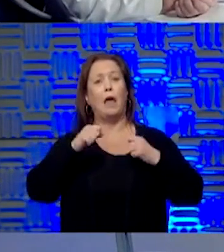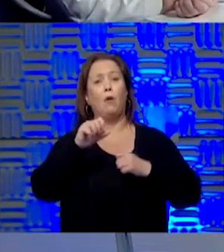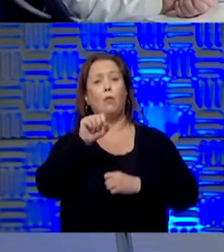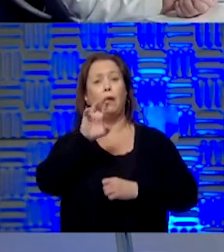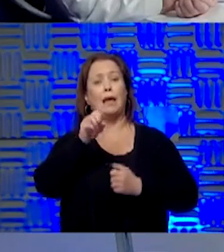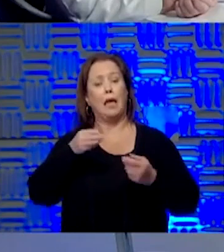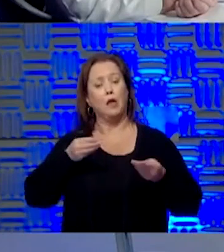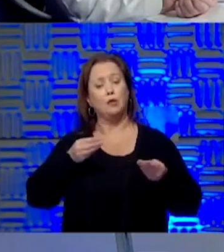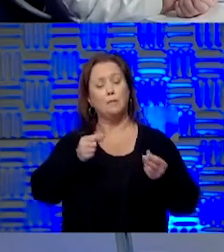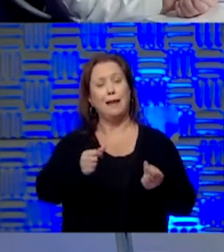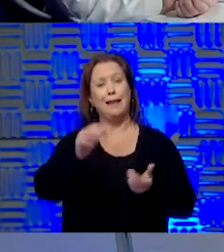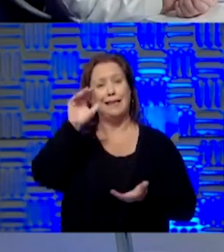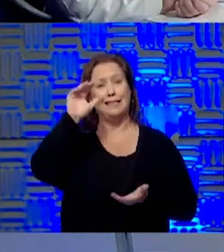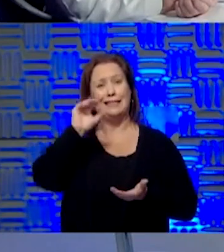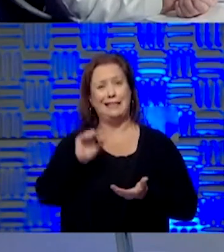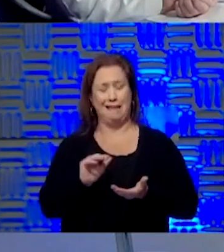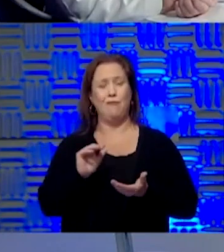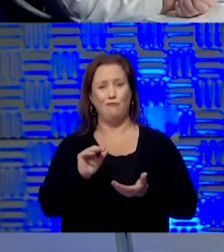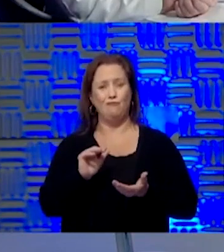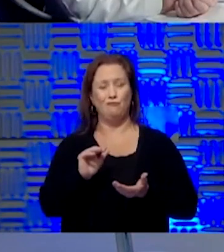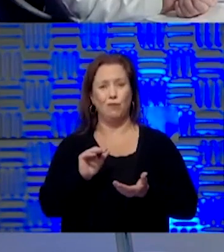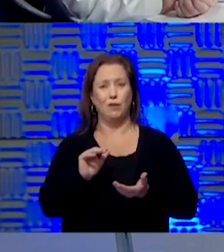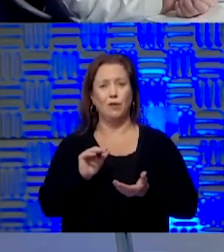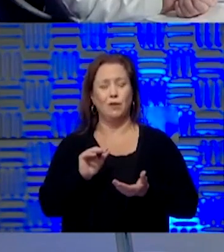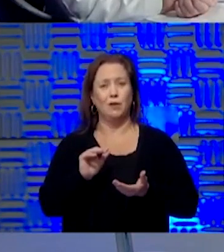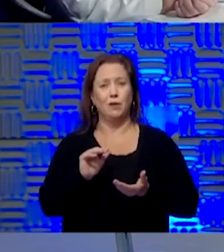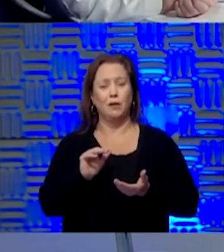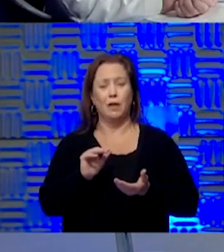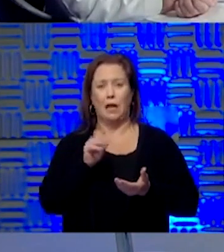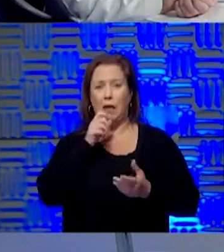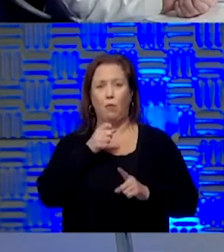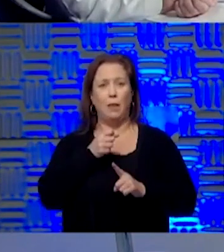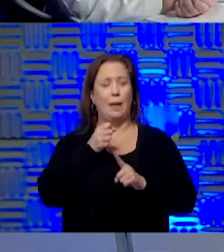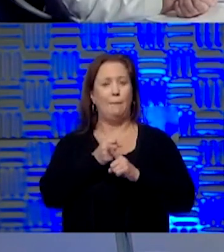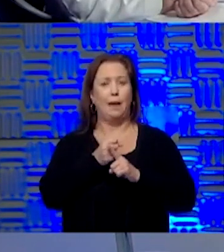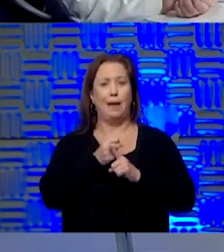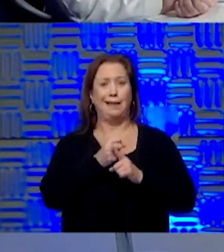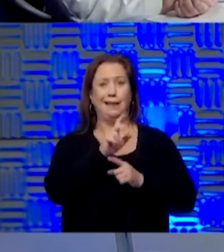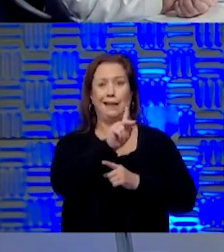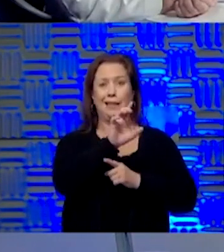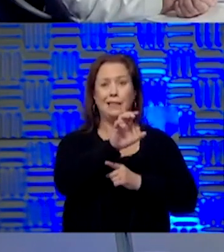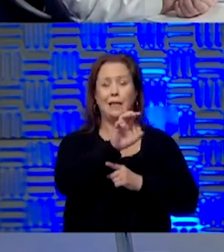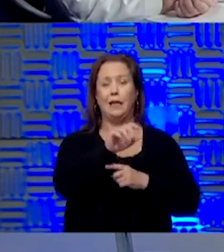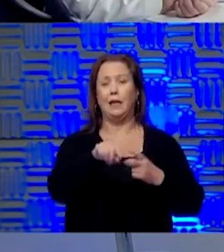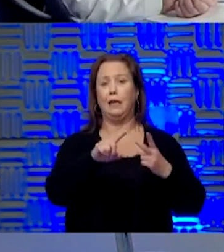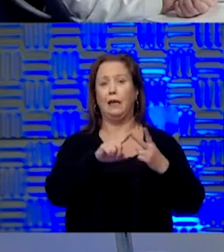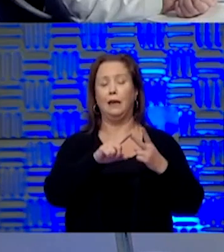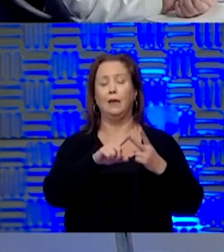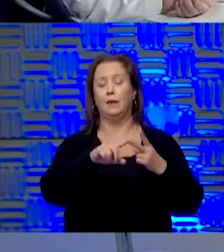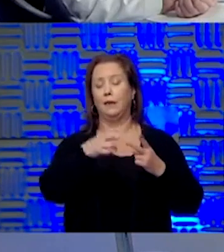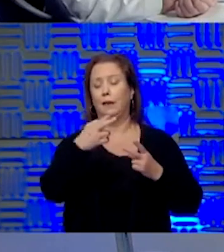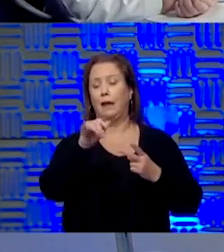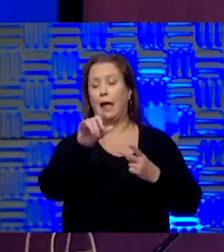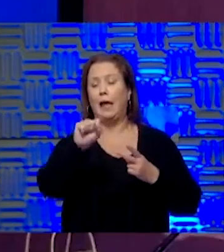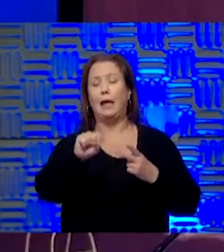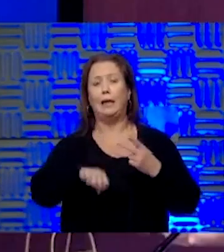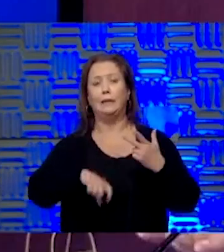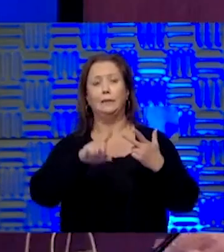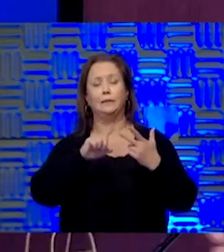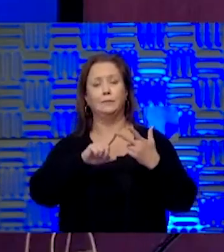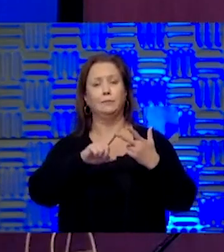is down is significant, and that's going to cut across whether it's in this metro or Great Bend or Hayes. People aren't